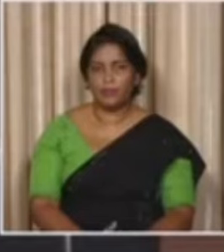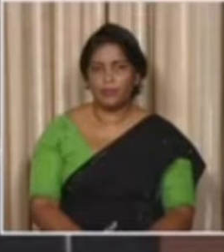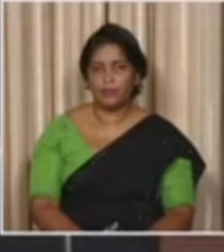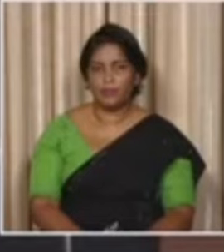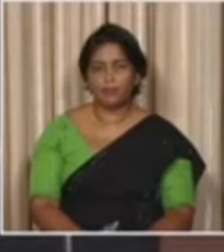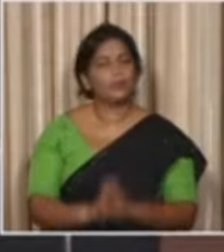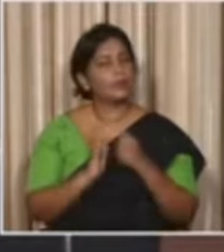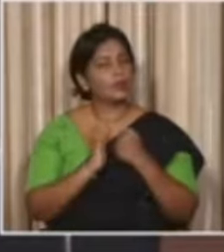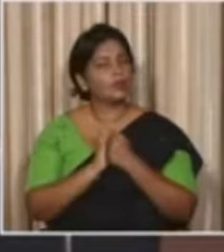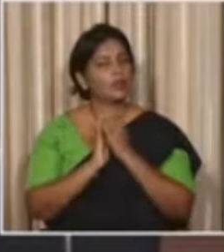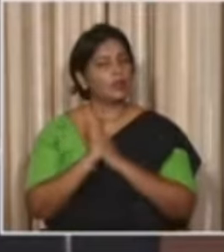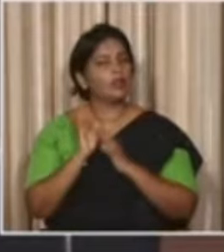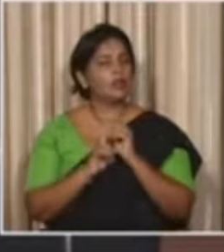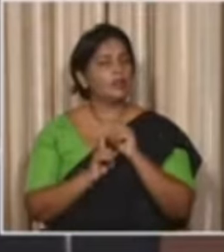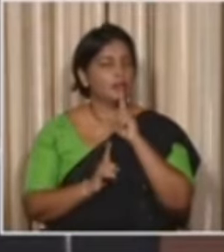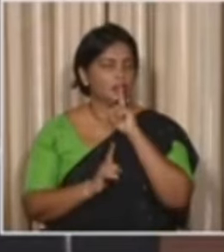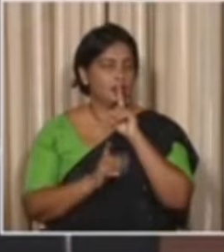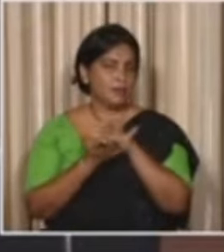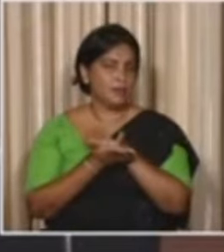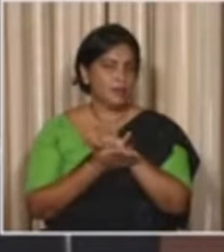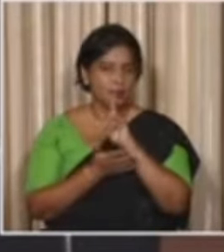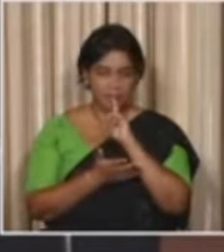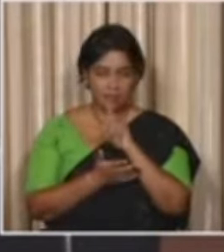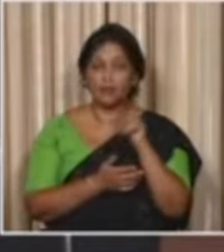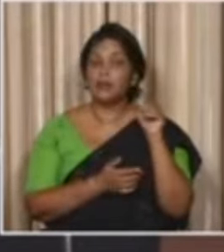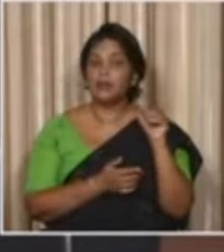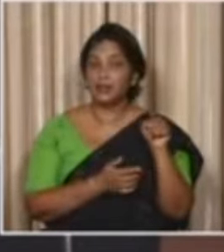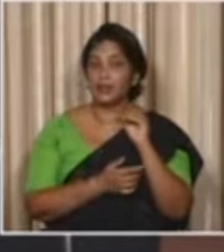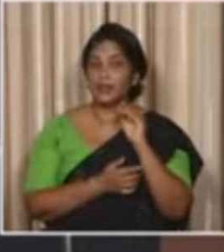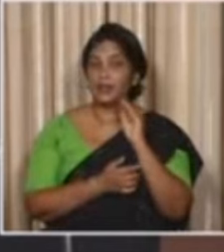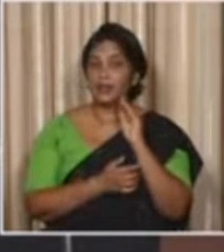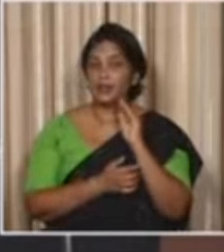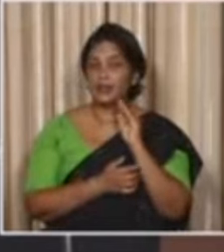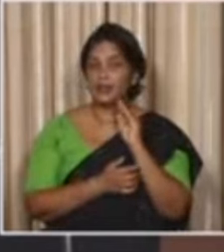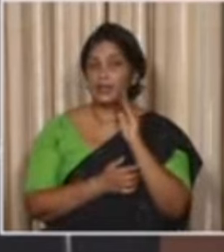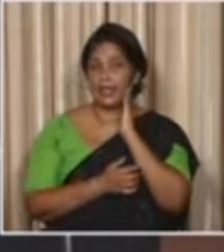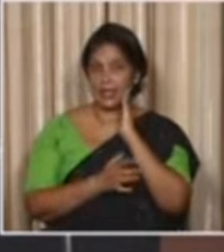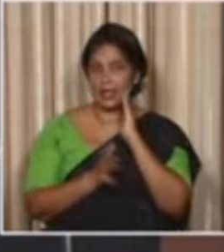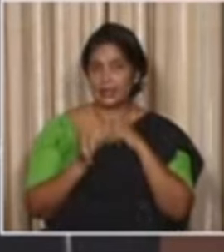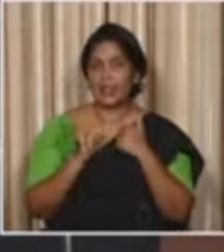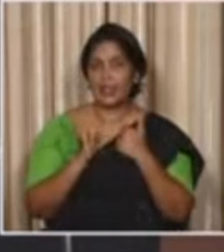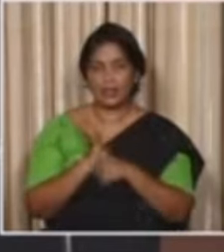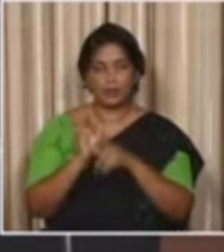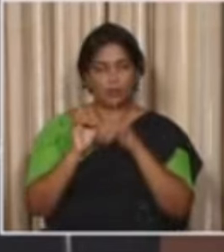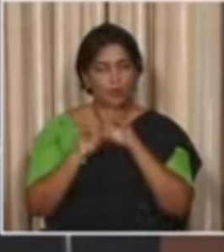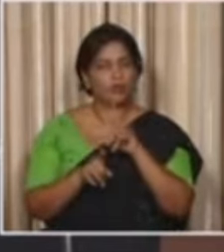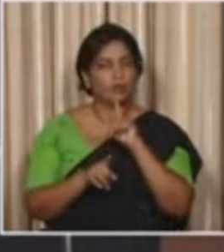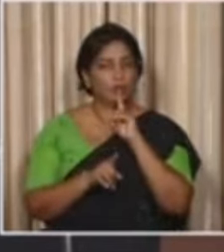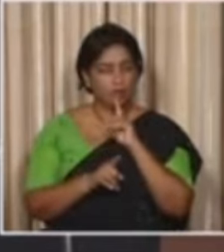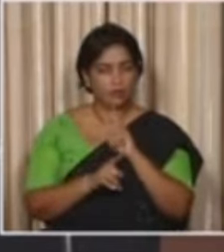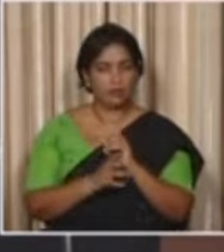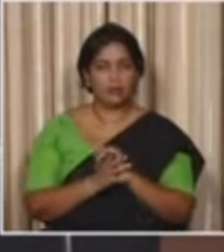Garu apa tuh pada pahatil kerana, dan Inggrisi parate, tiada behera.